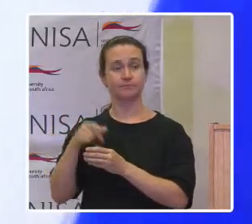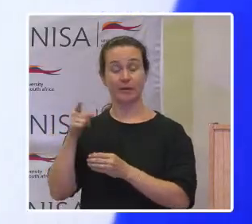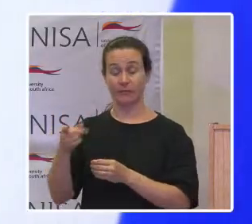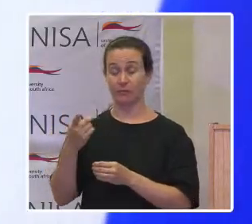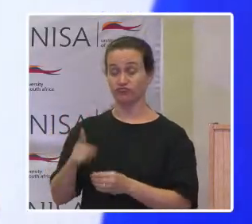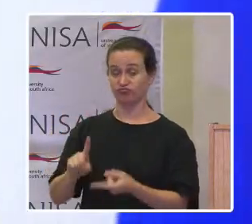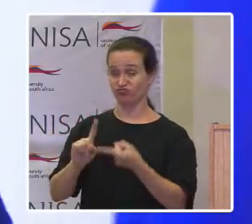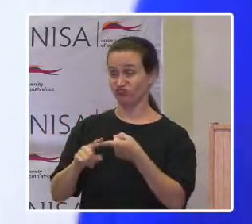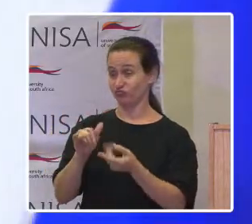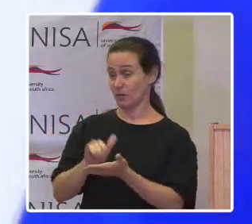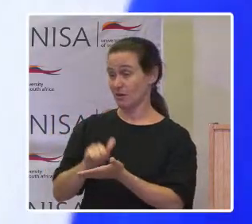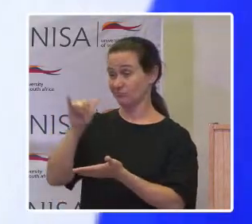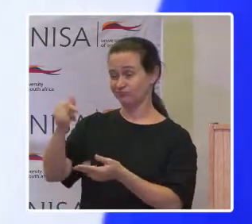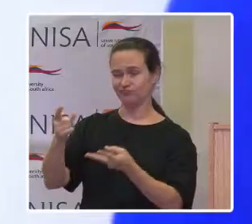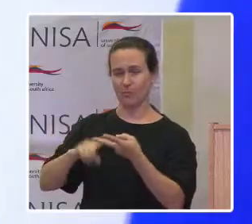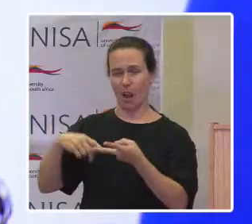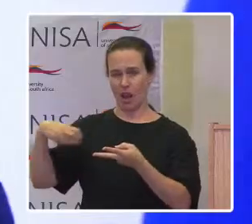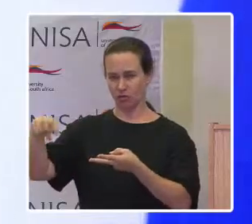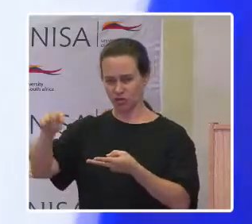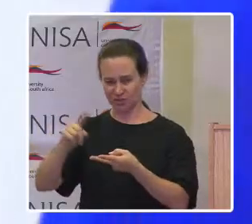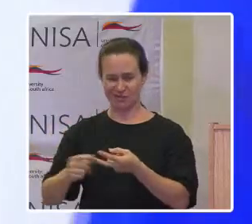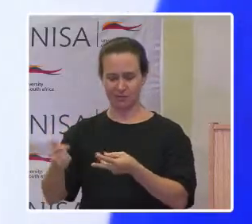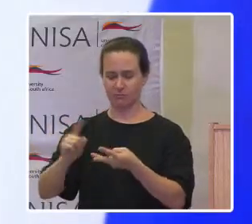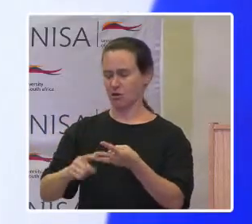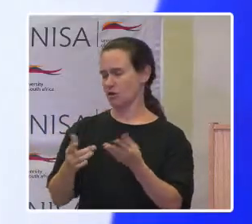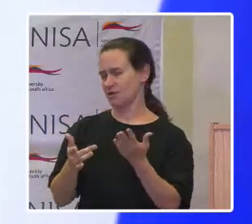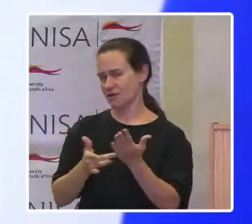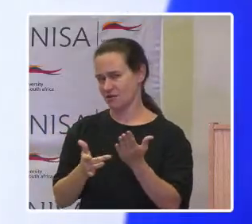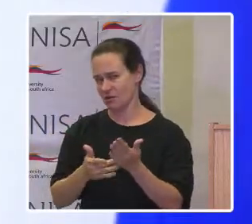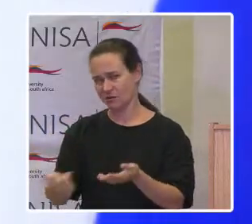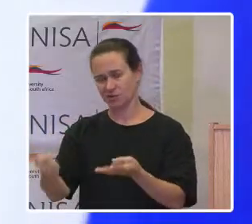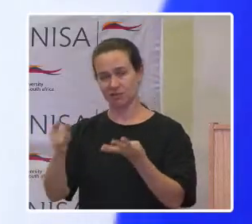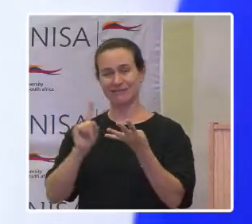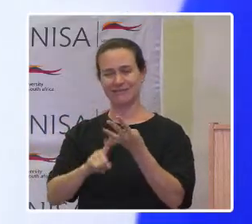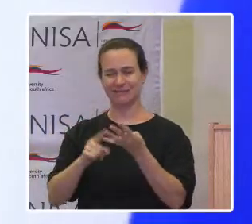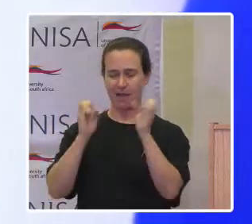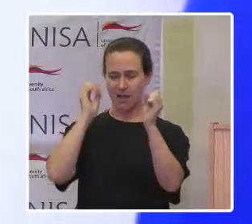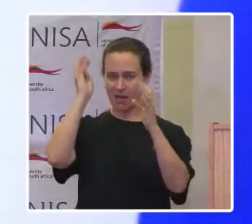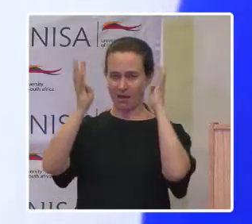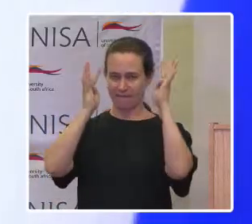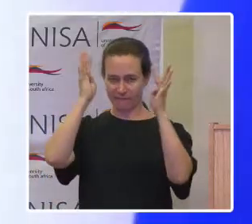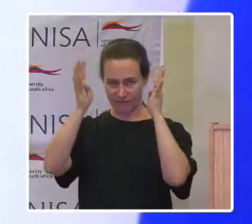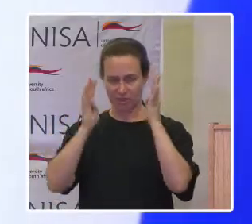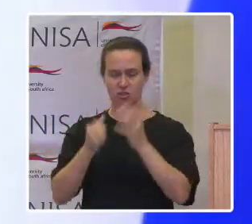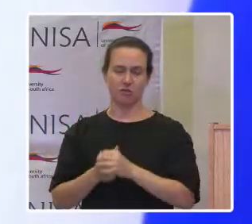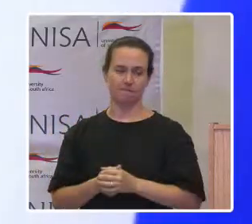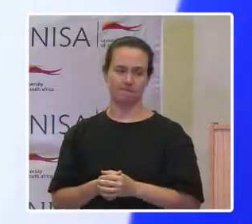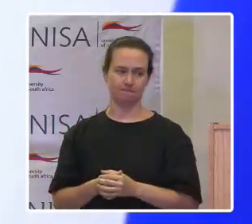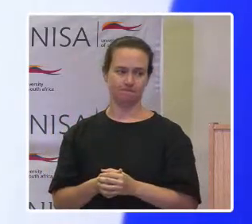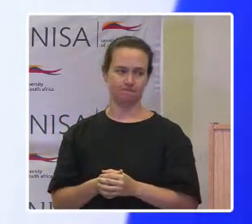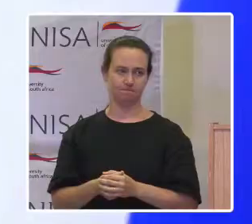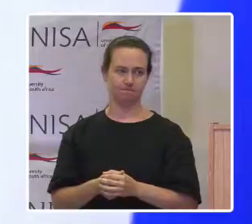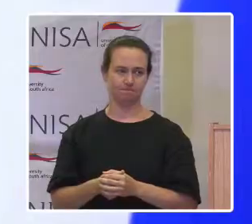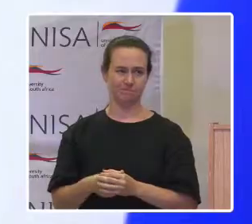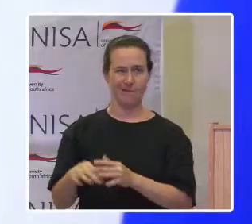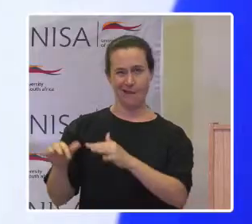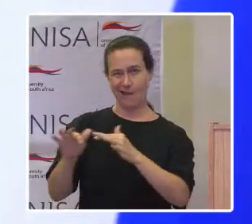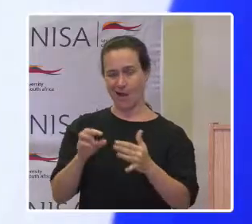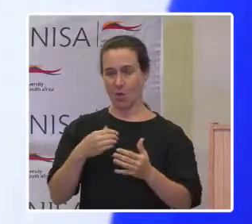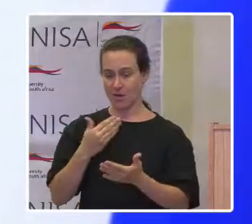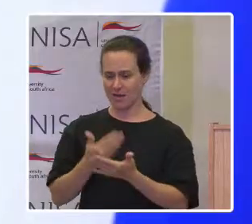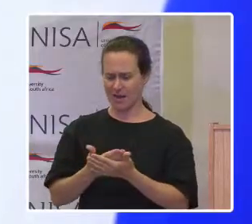aviation, logistics, technology, and innovation ecosystems. How do we